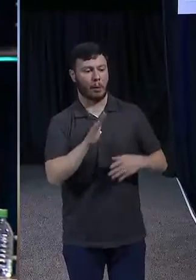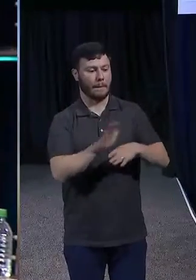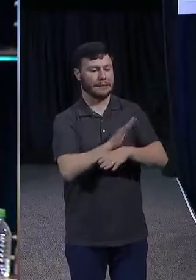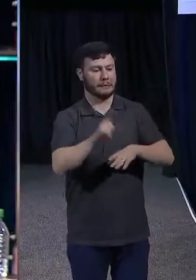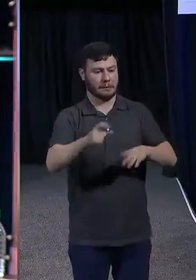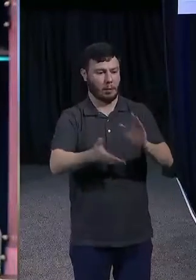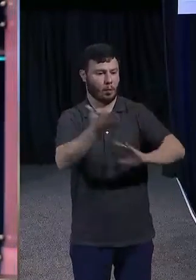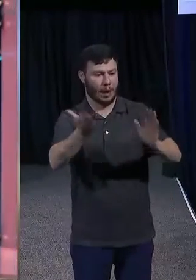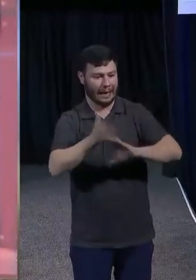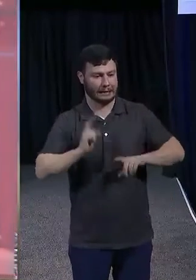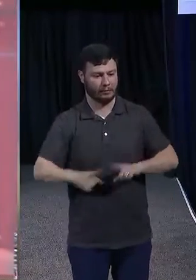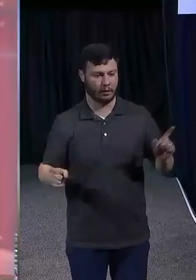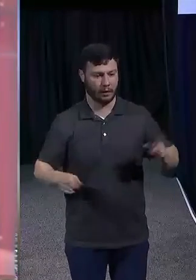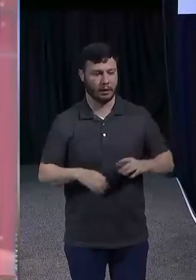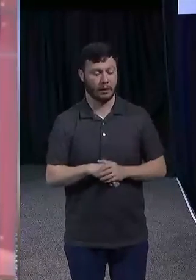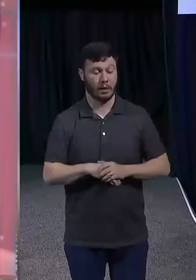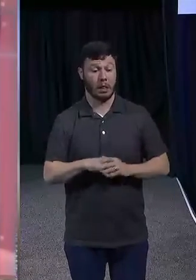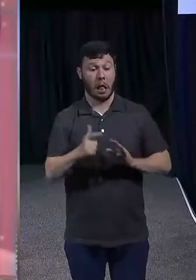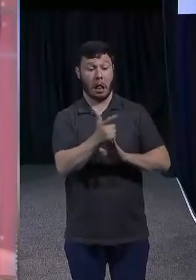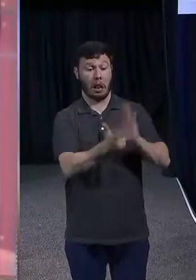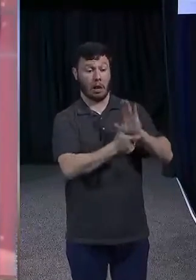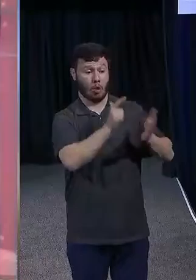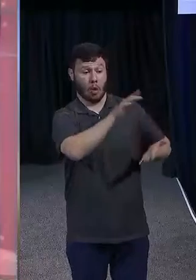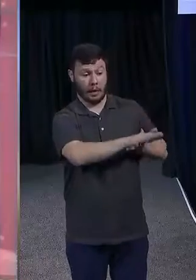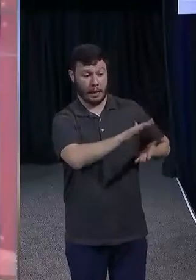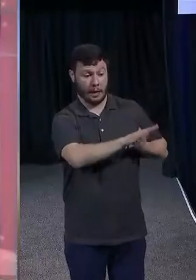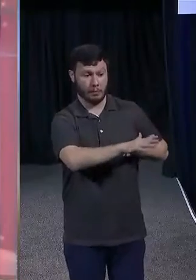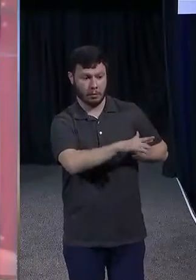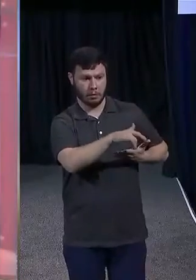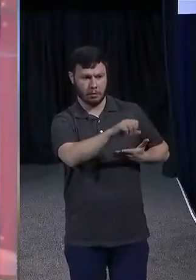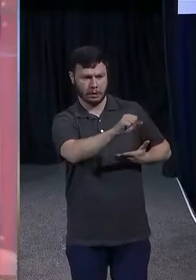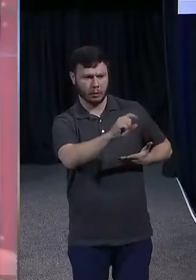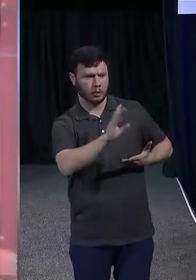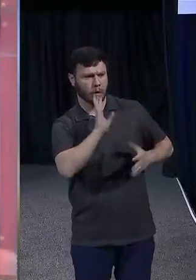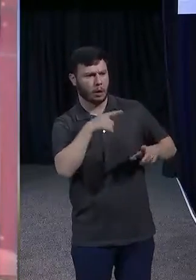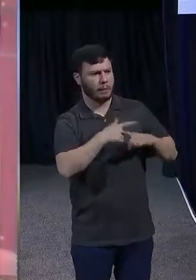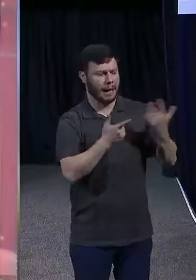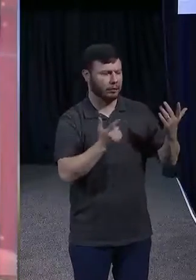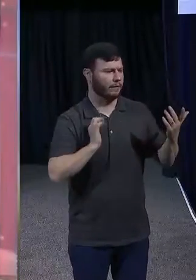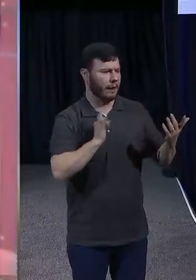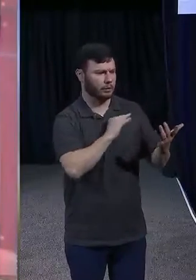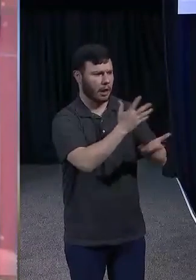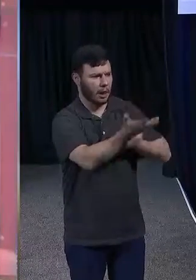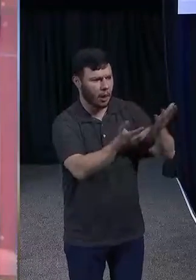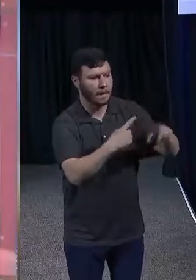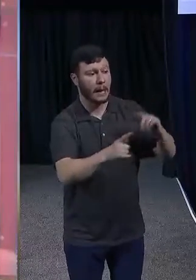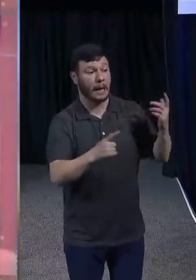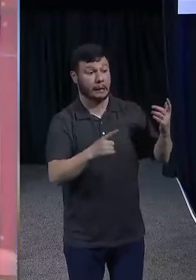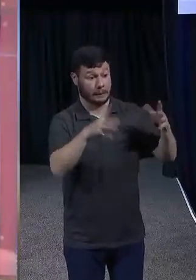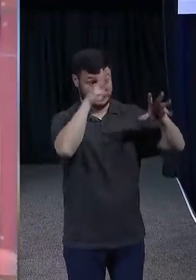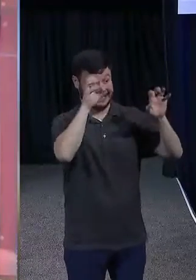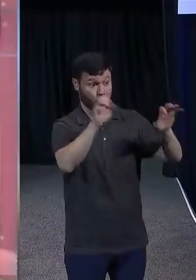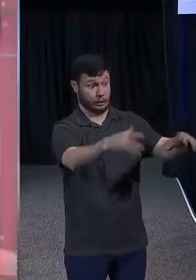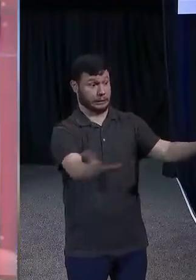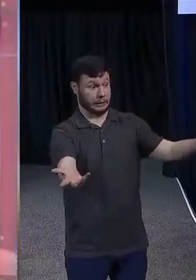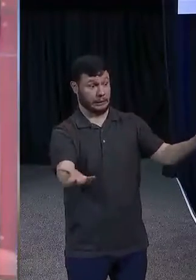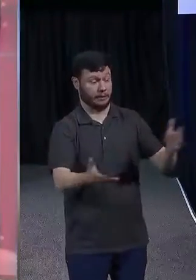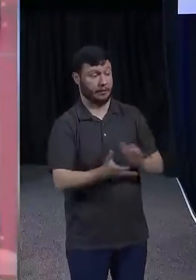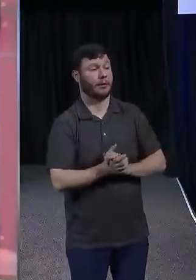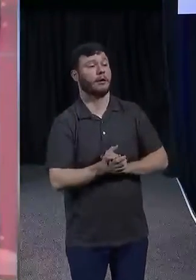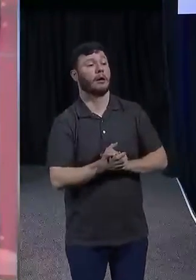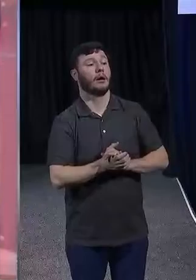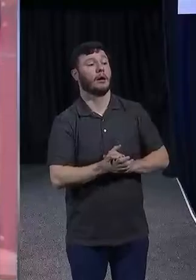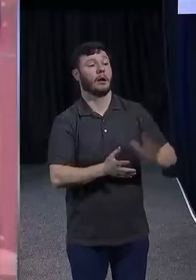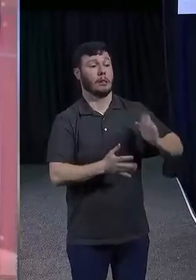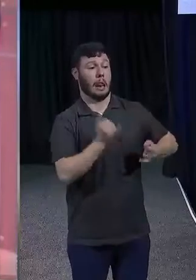right? In the legal academy, we talk about diversifying our faculty, but somehow mysteriously, at the